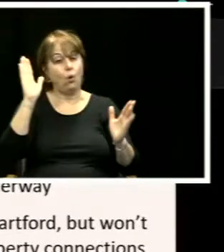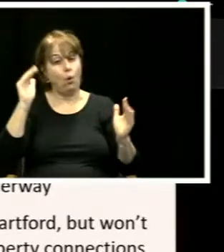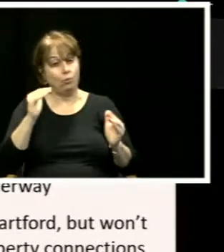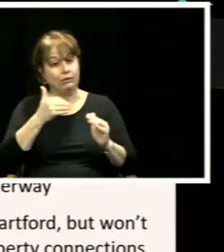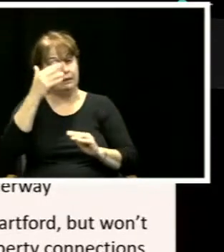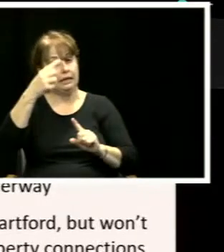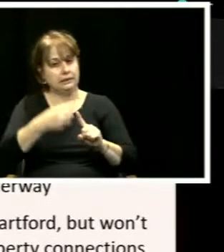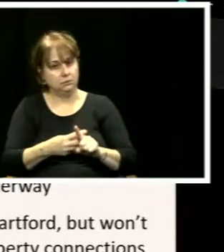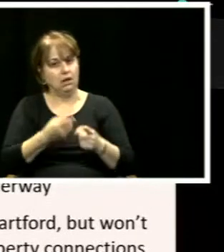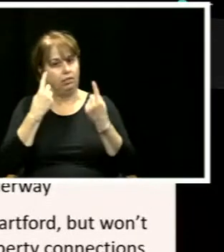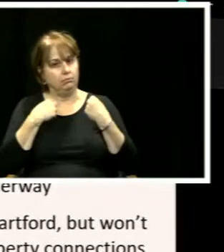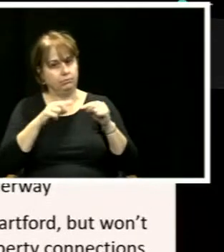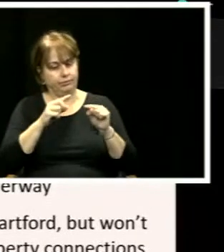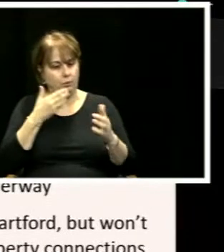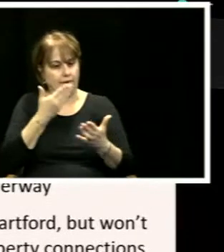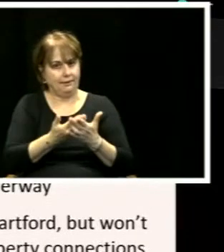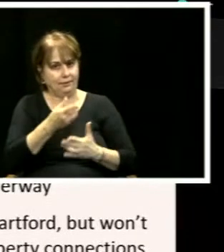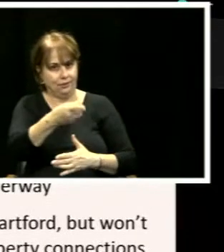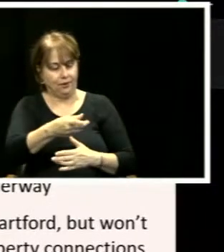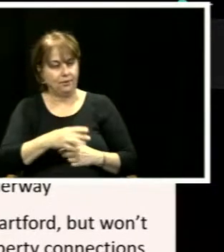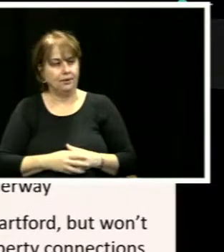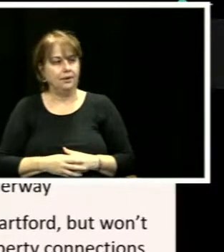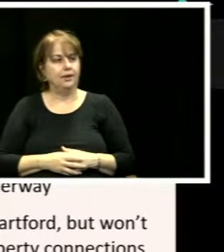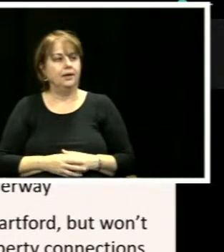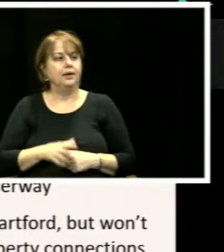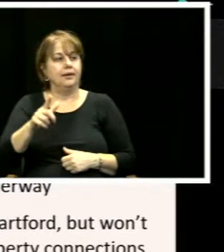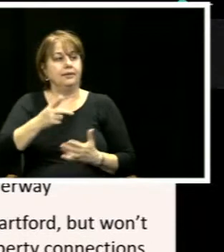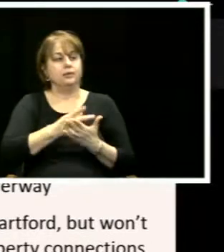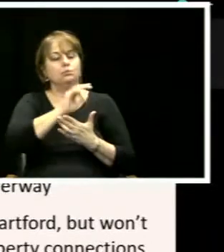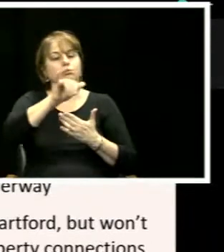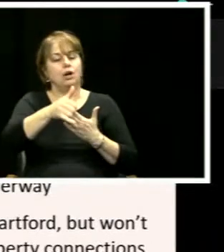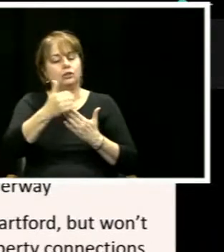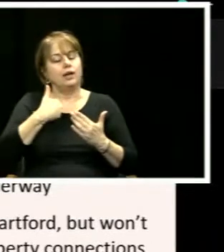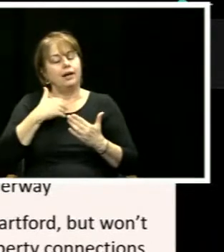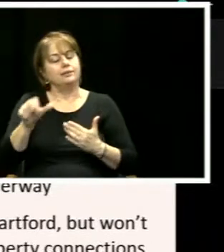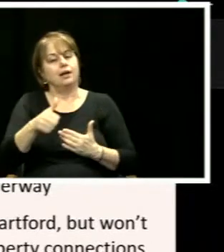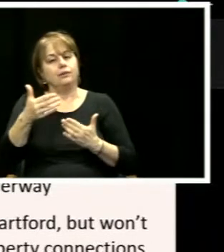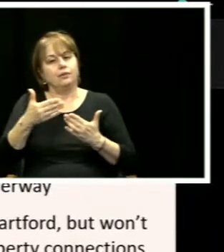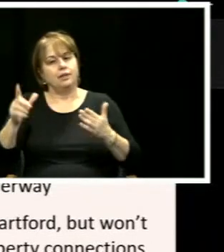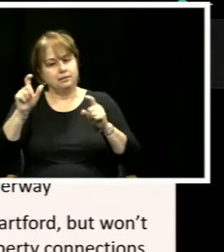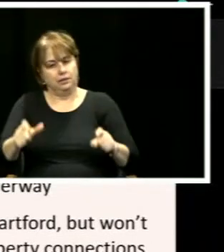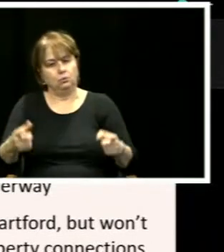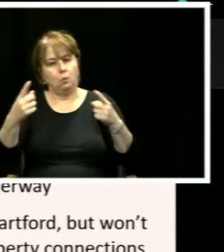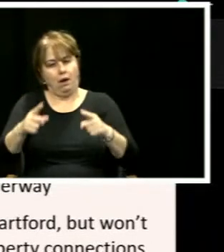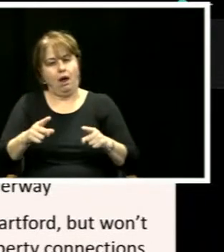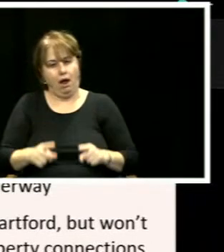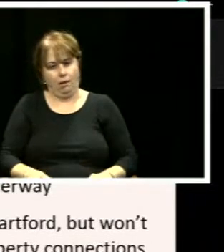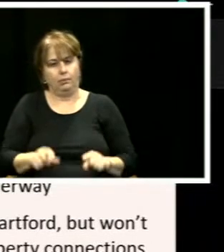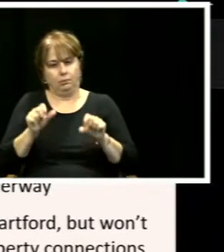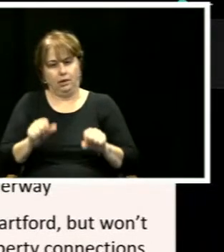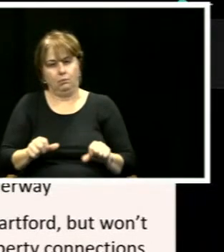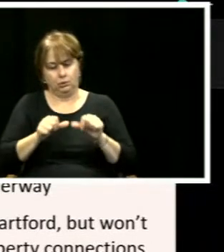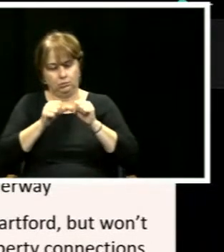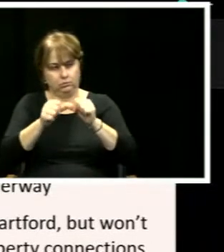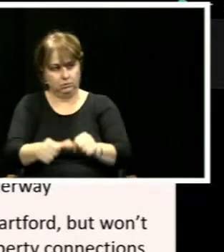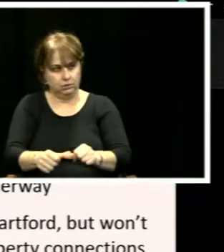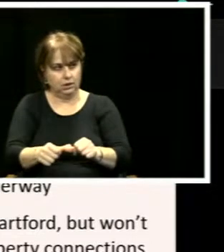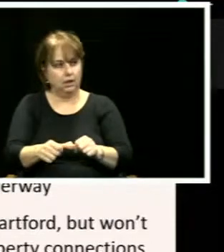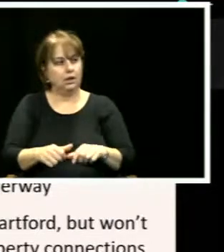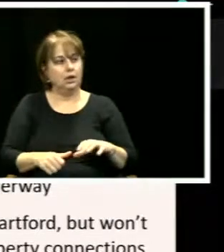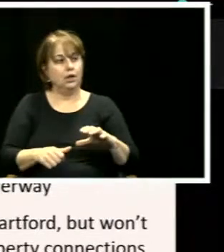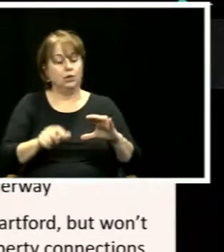That's where we're hopeful. However, this project has a lot of other things that need to happen in order for it to be active. The circled is all